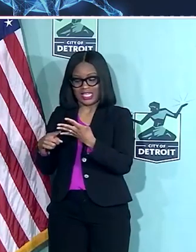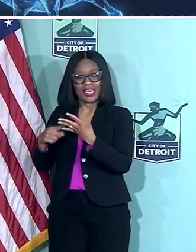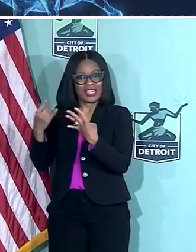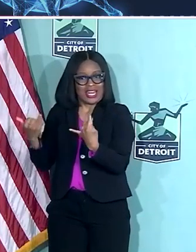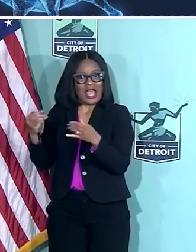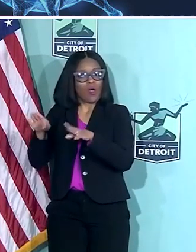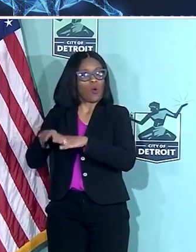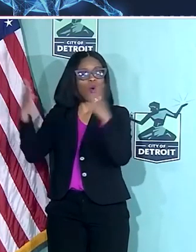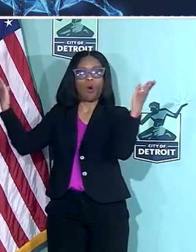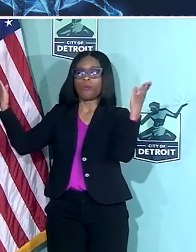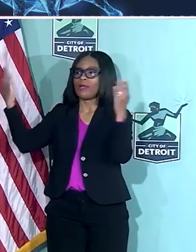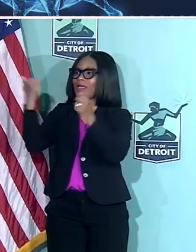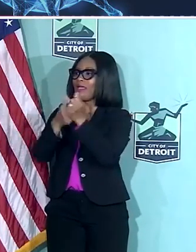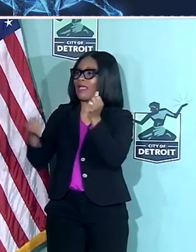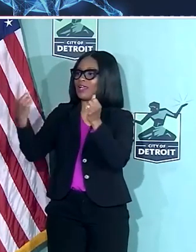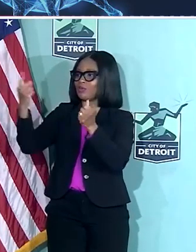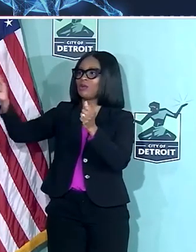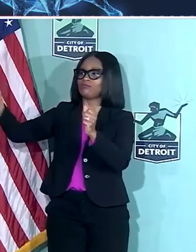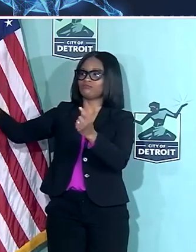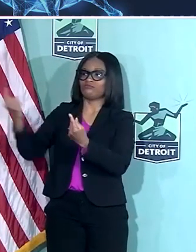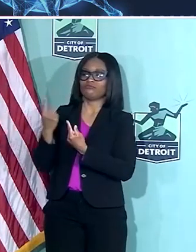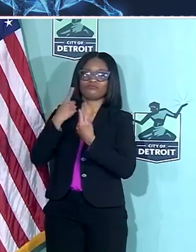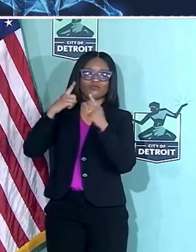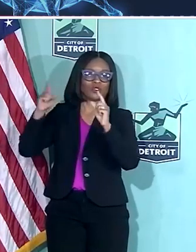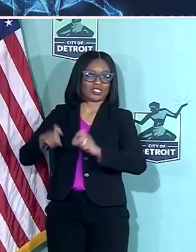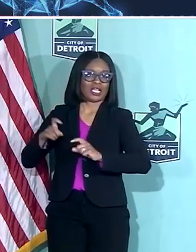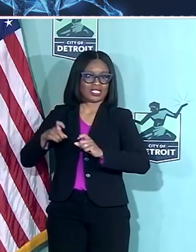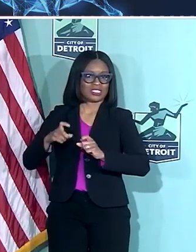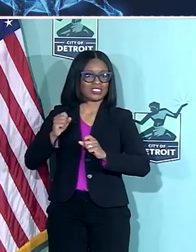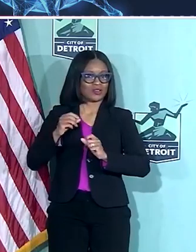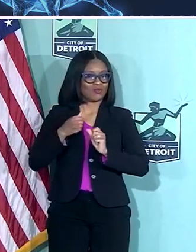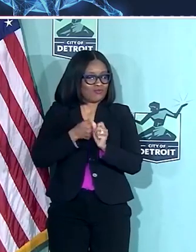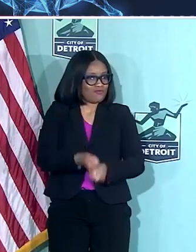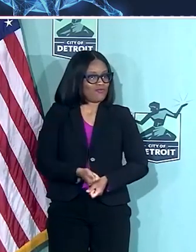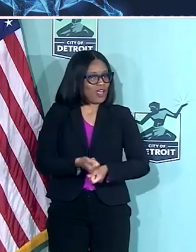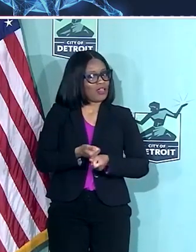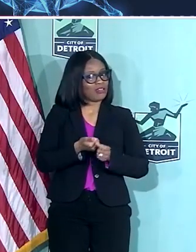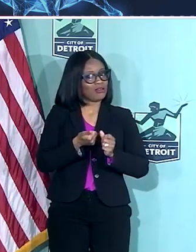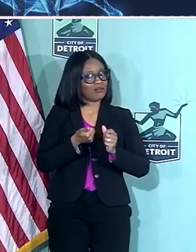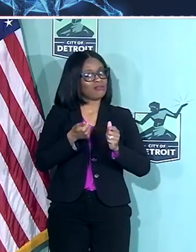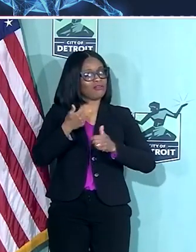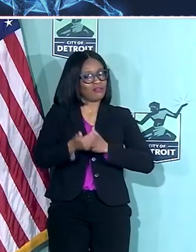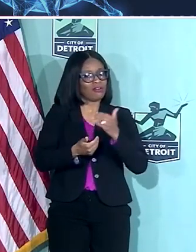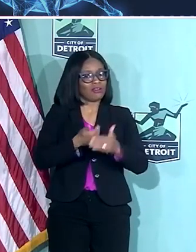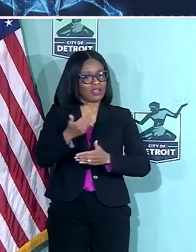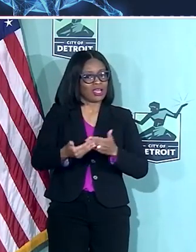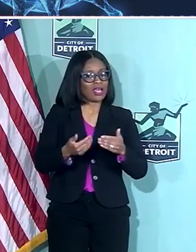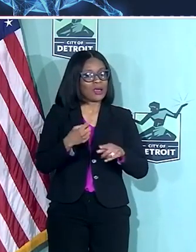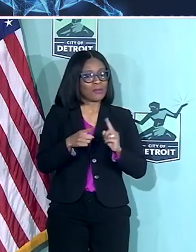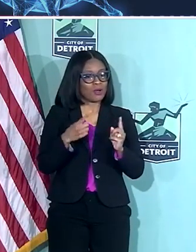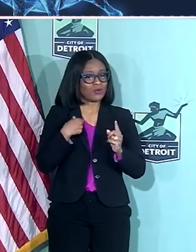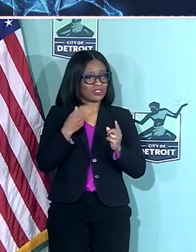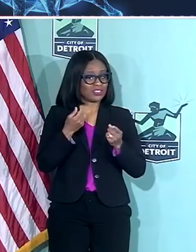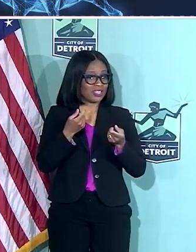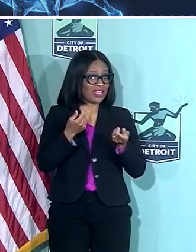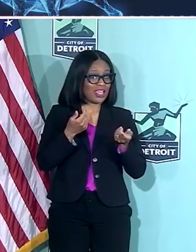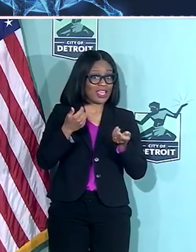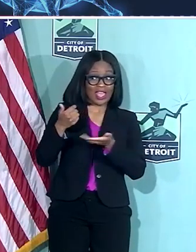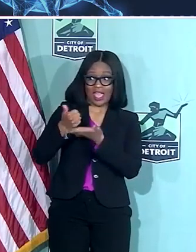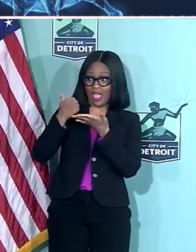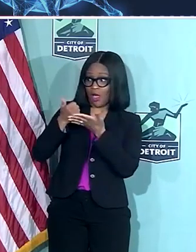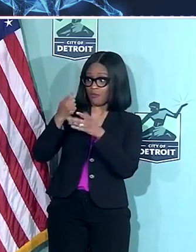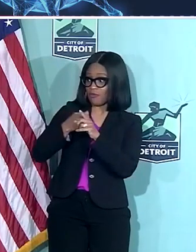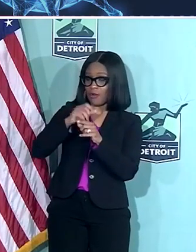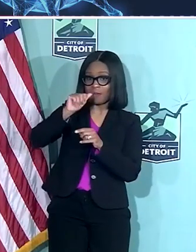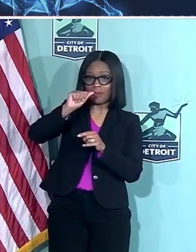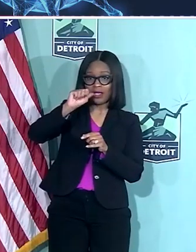opening to everybody. And so we've done it in a way that I think is medically appropriate. But we've just made more deals. We have the help of Ascension Health now,